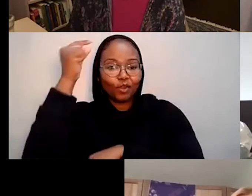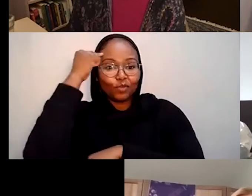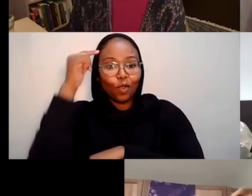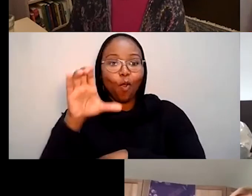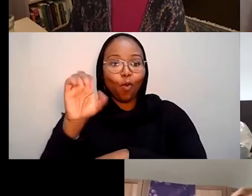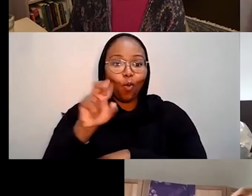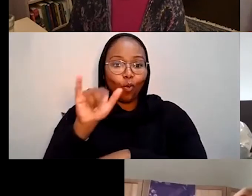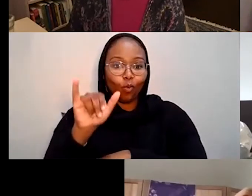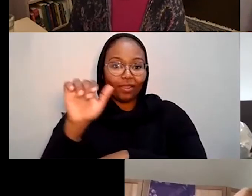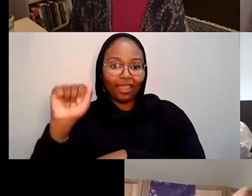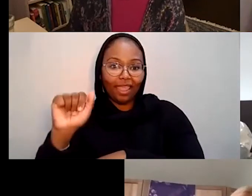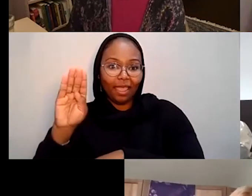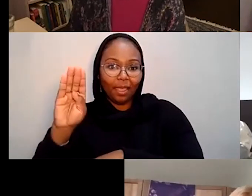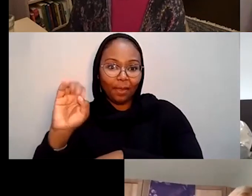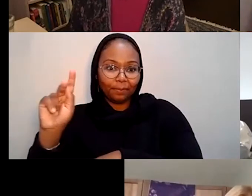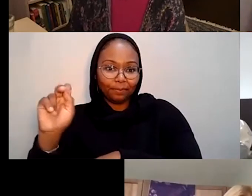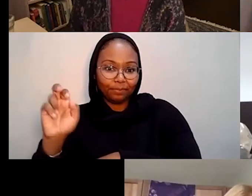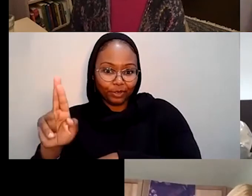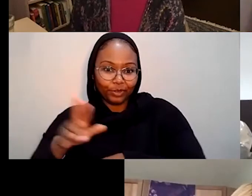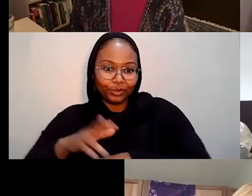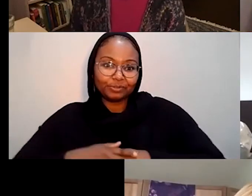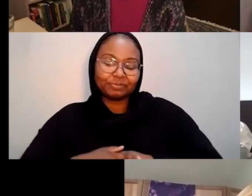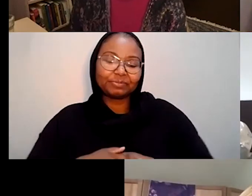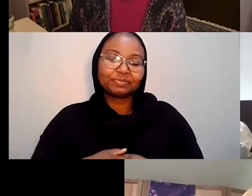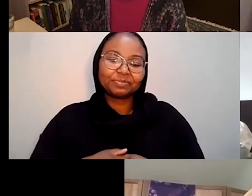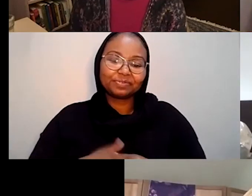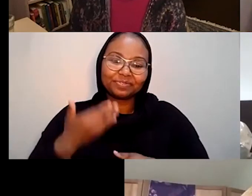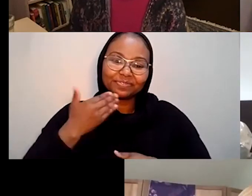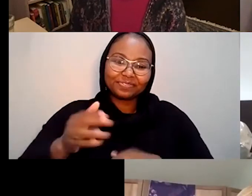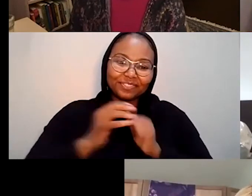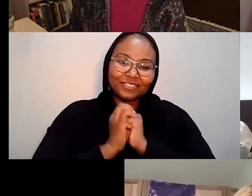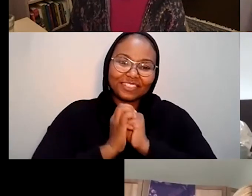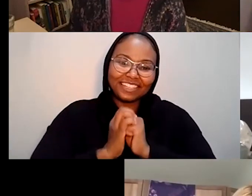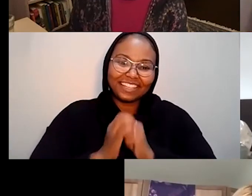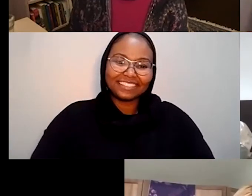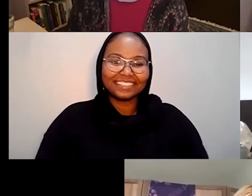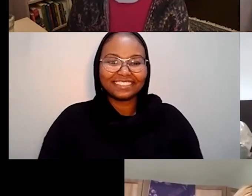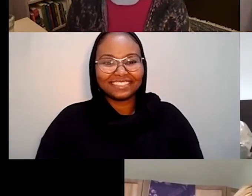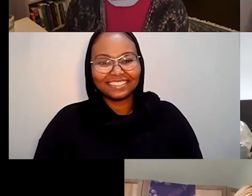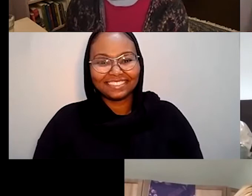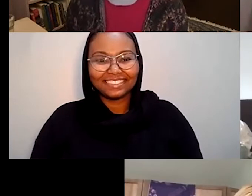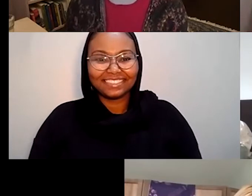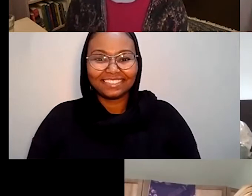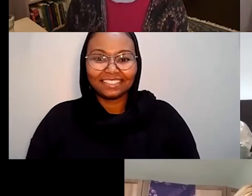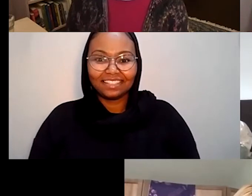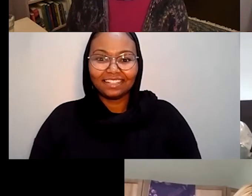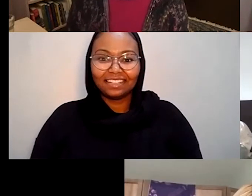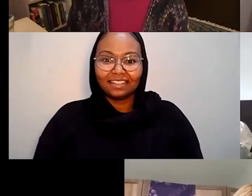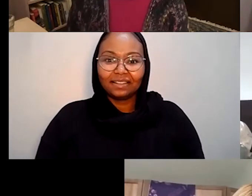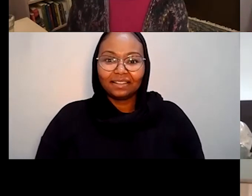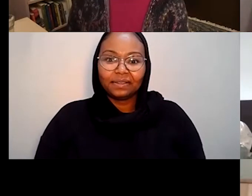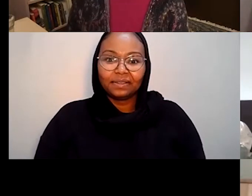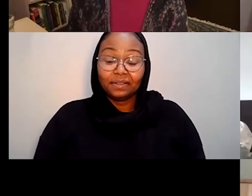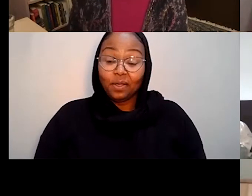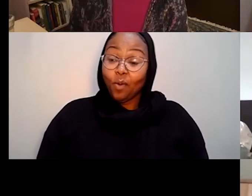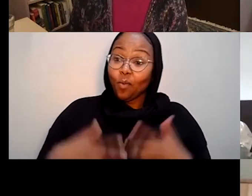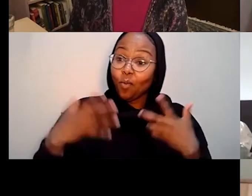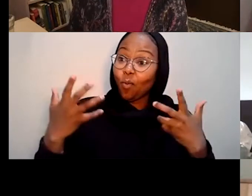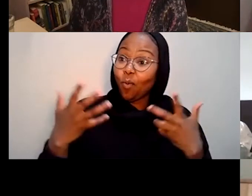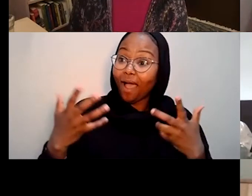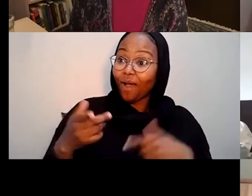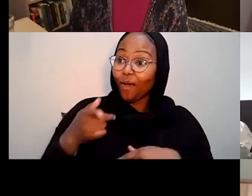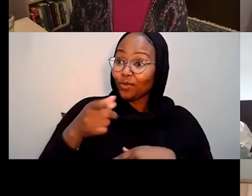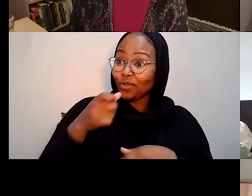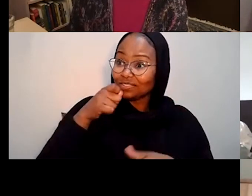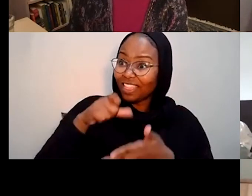Thank you. Congratulations. Well, you almost be doing something right to get a letter from